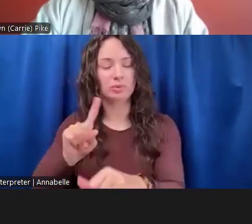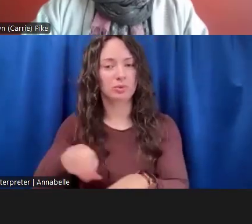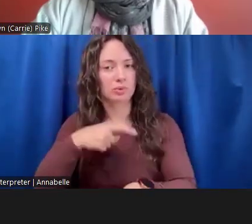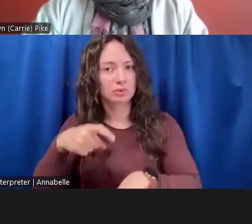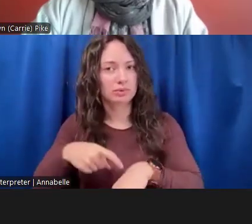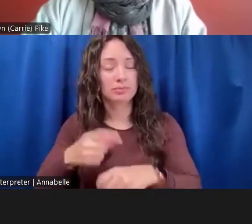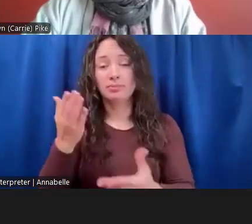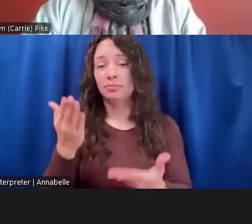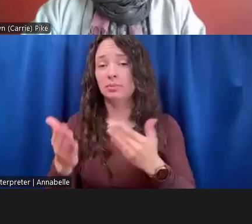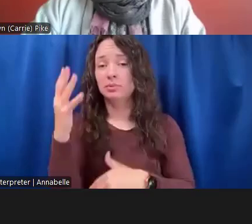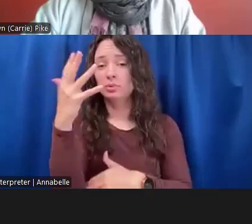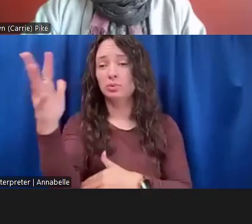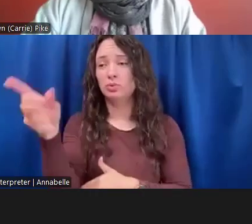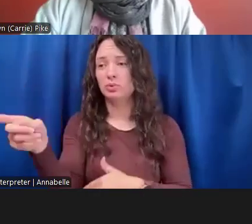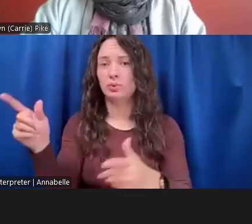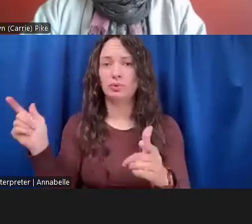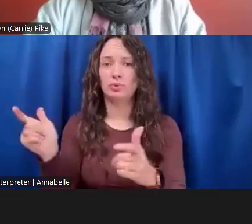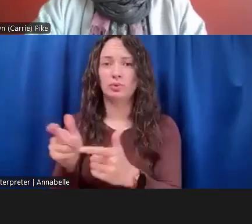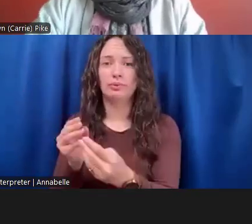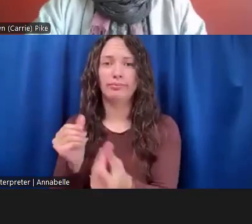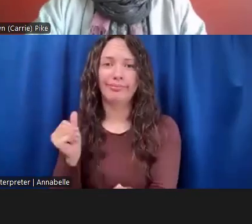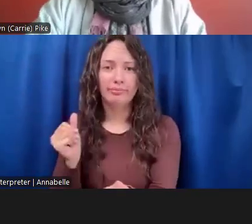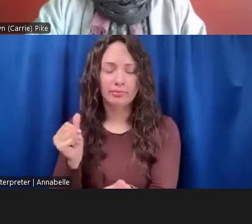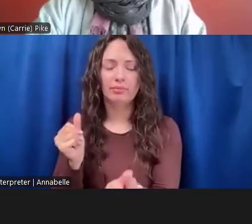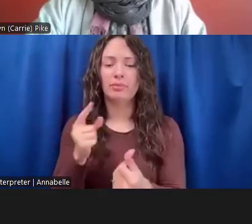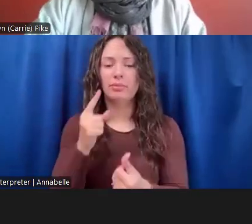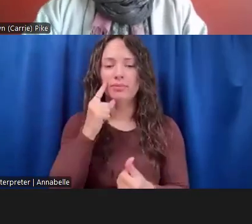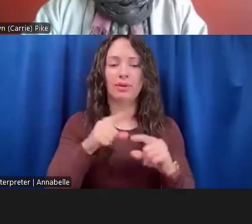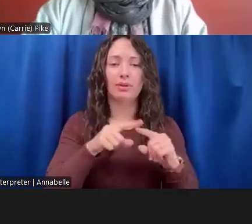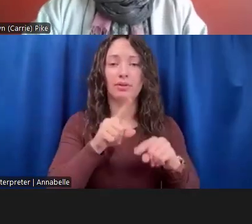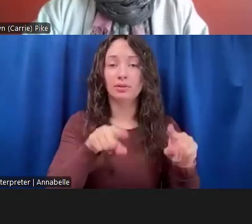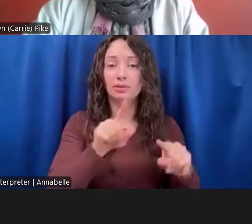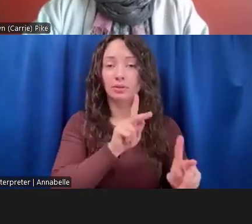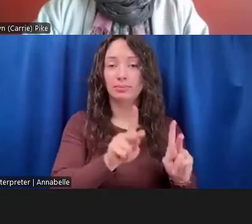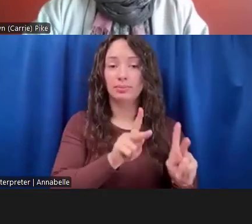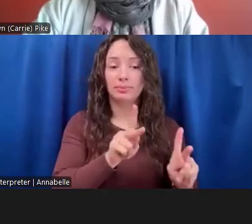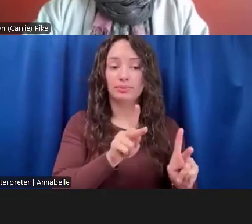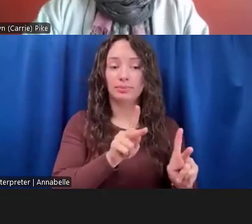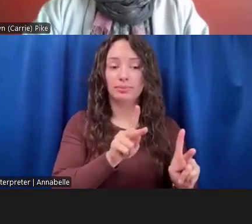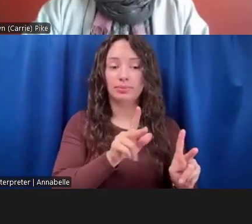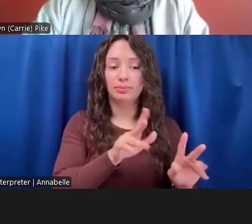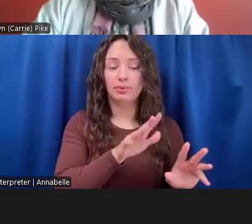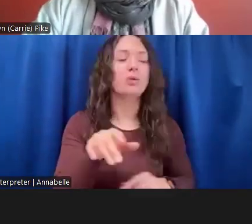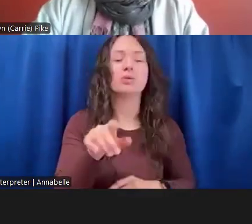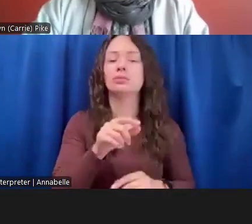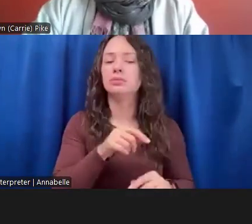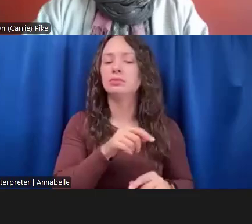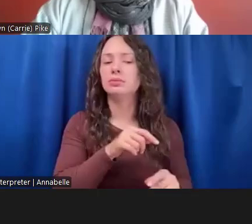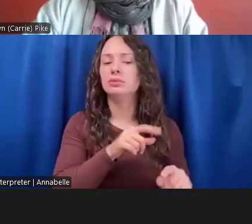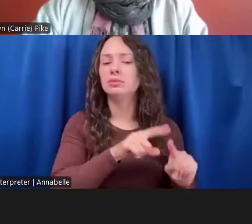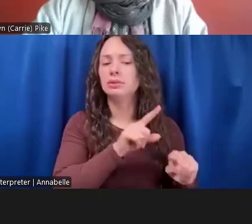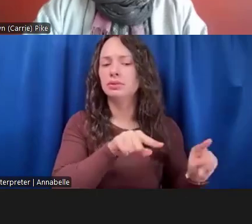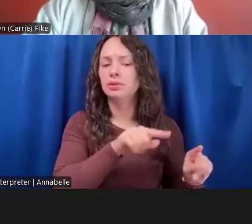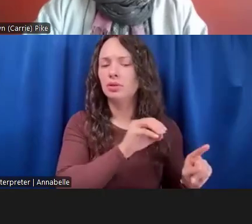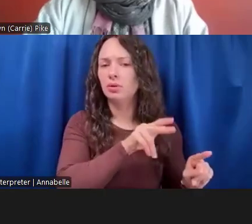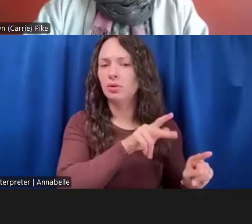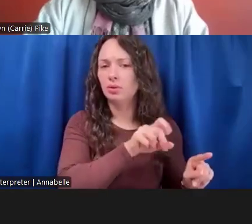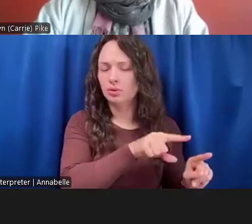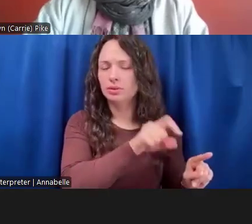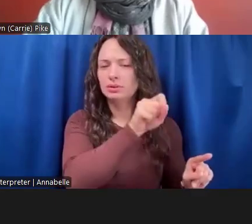tree species. We think about the diversity of oaks we have in the Southeast. And oftentimes we're talking